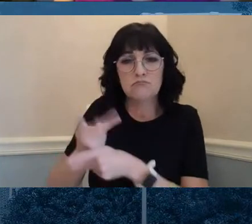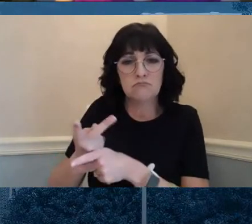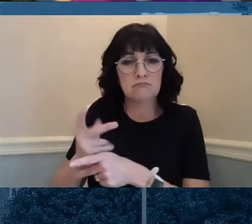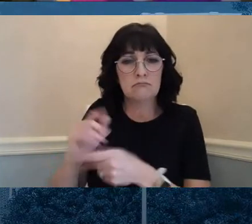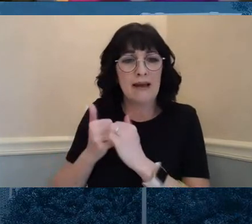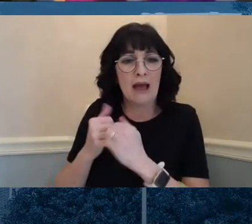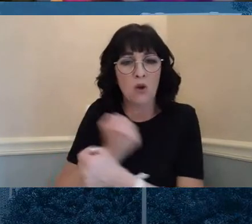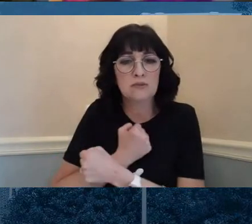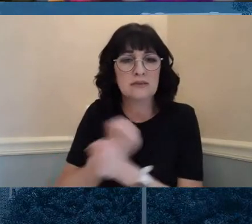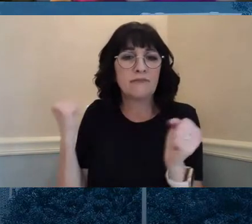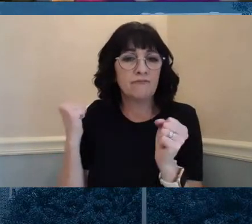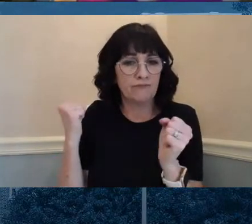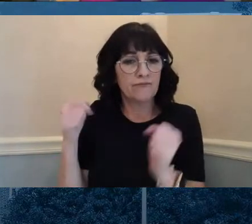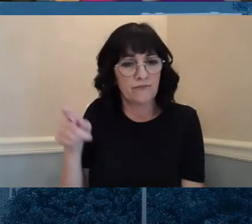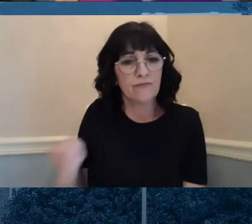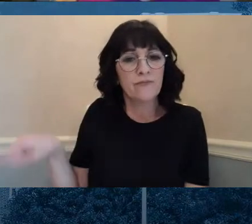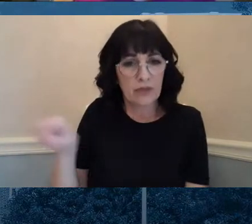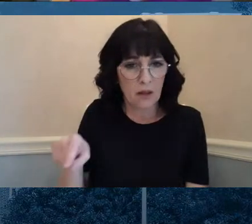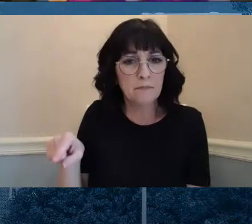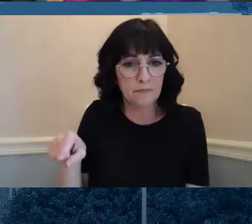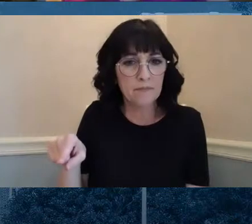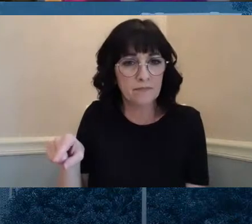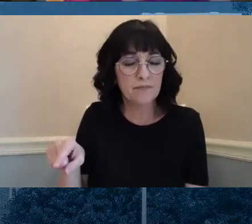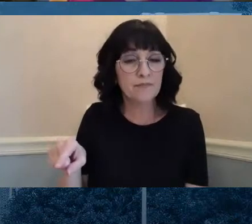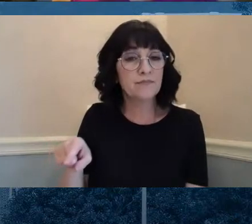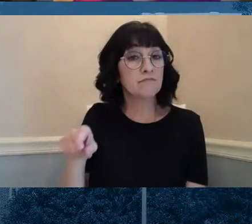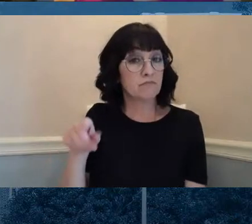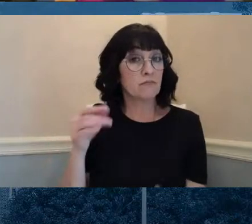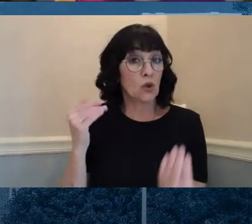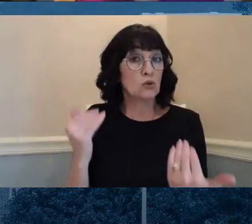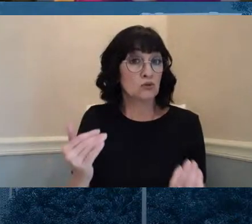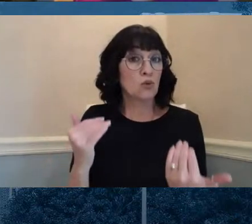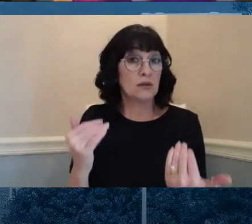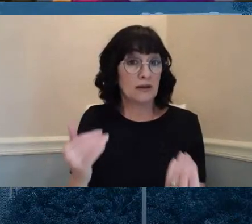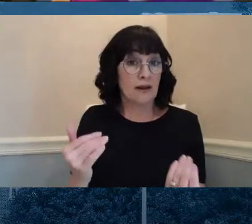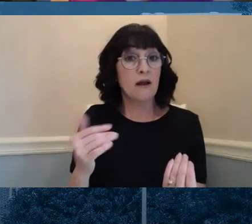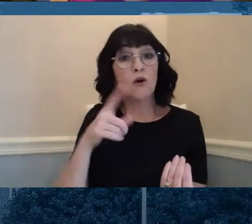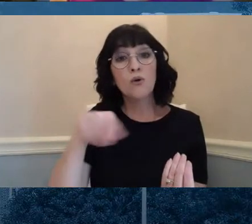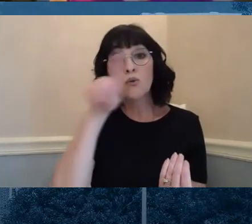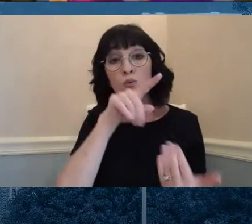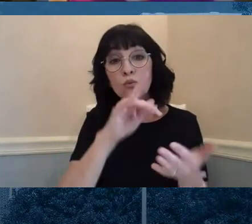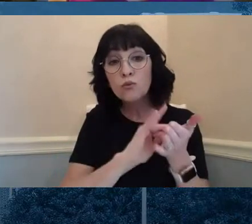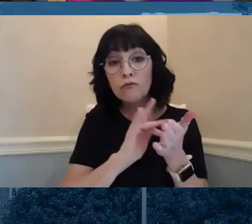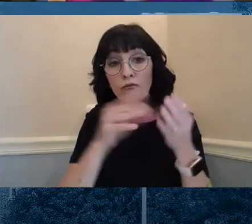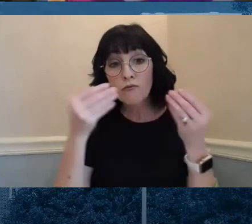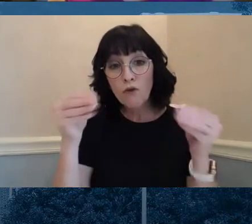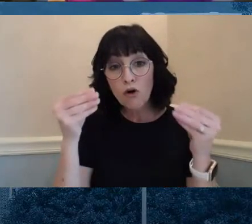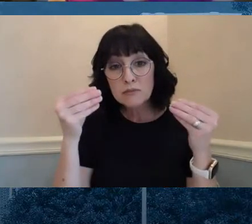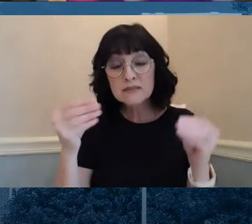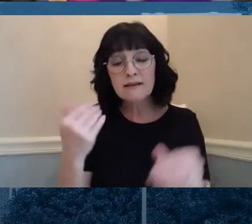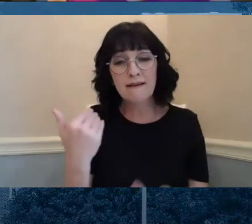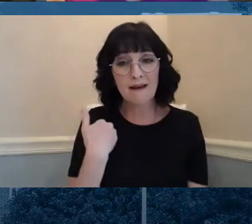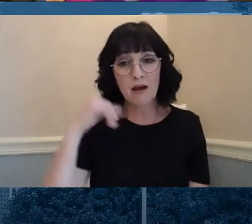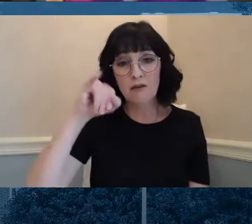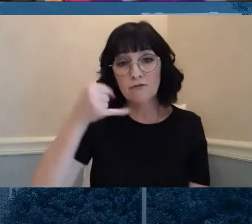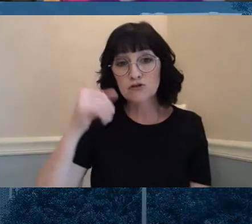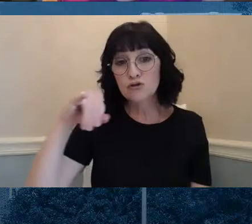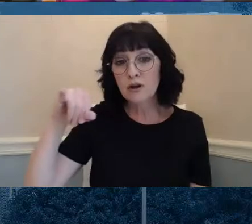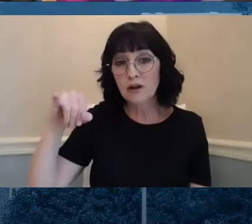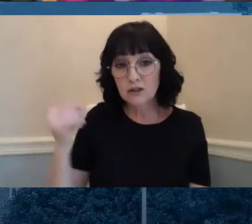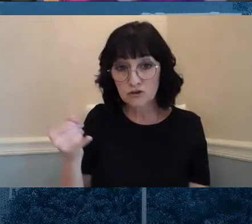Johnson. Pharmacists in the state who have Johnson & Johnson have begun or